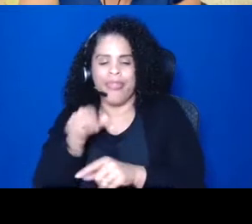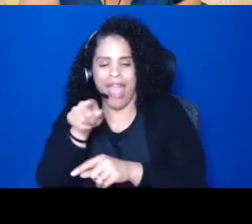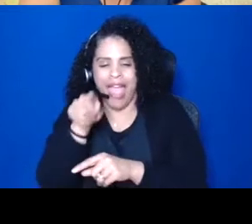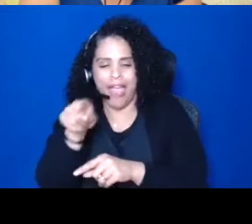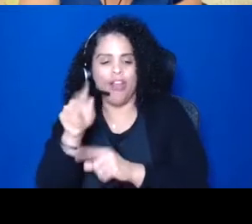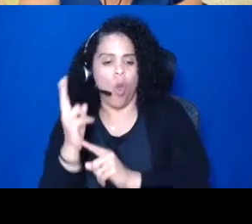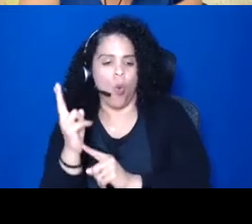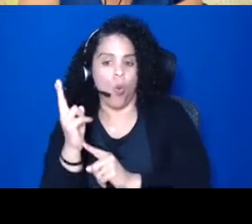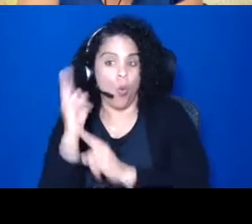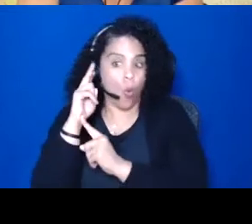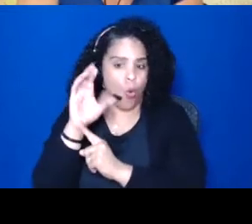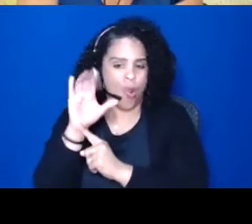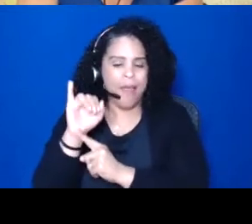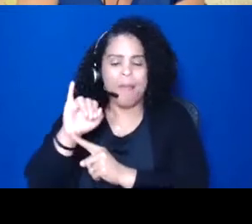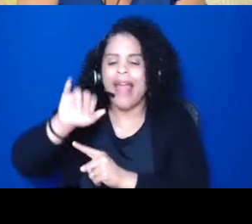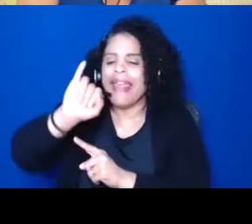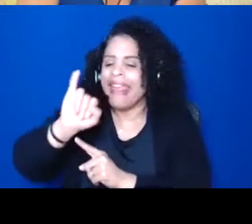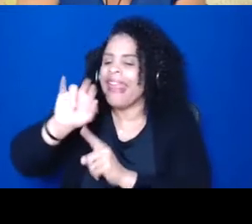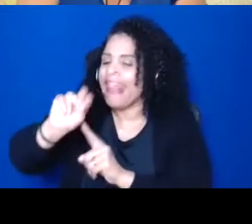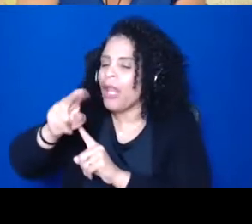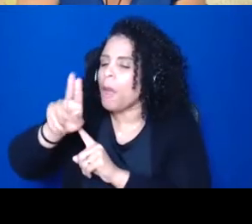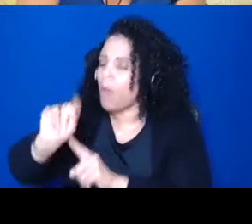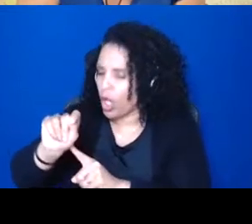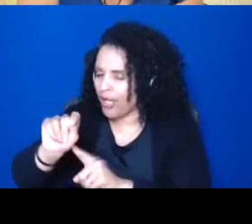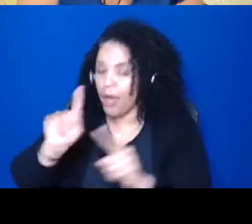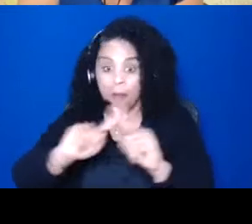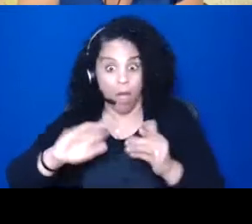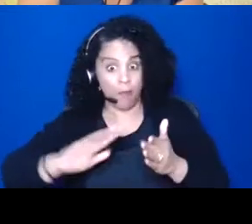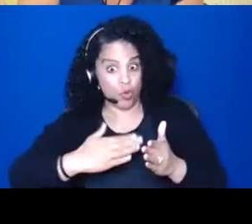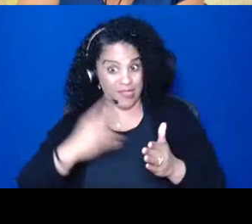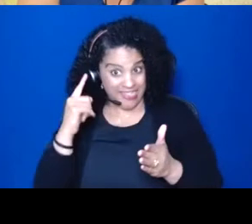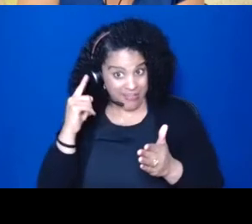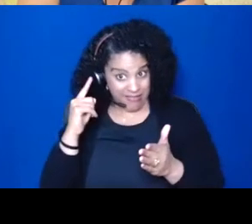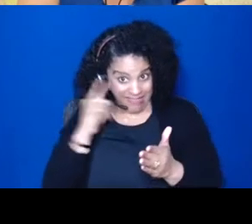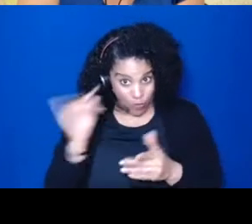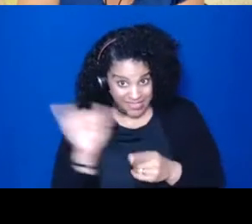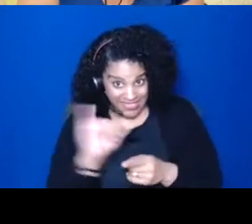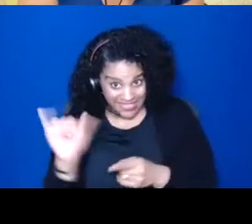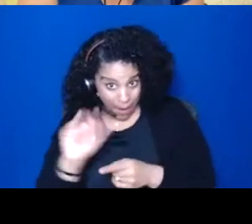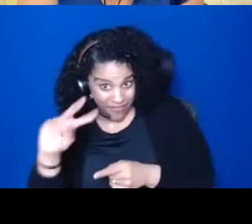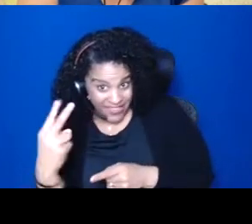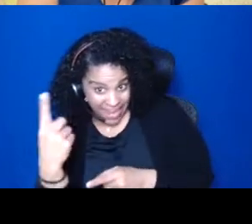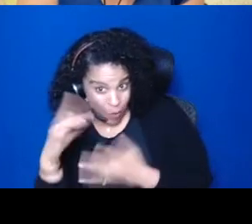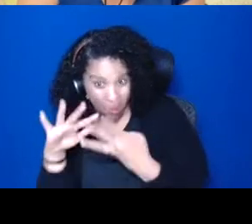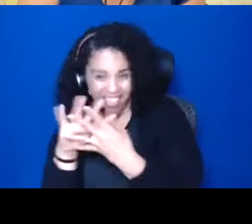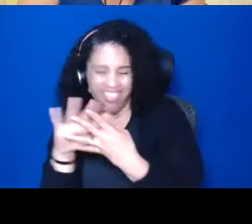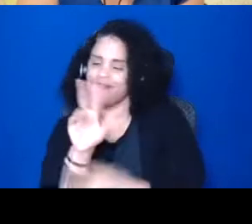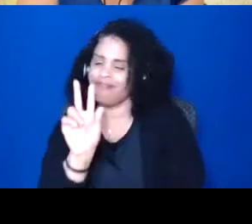cochlear implant input. But that is not what music sounds like to me. So definitely